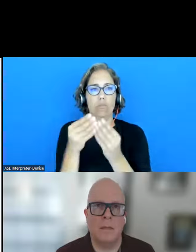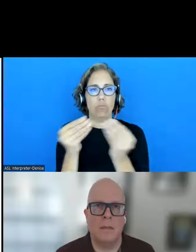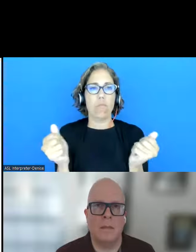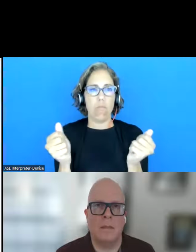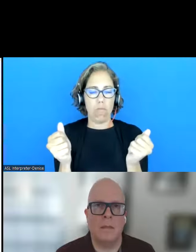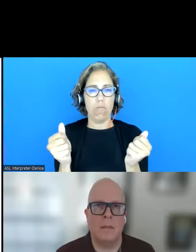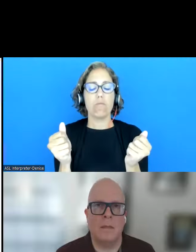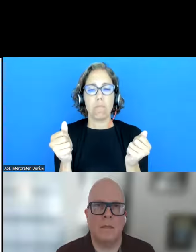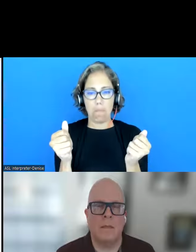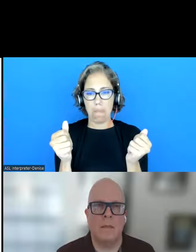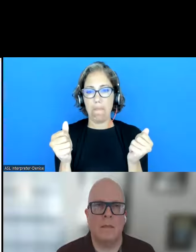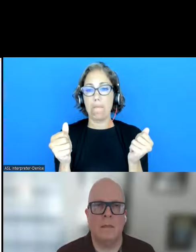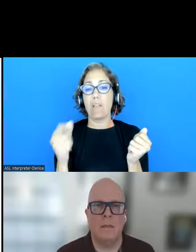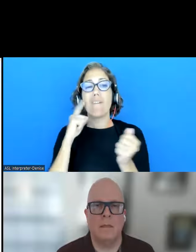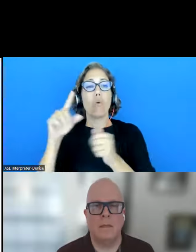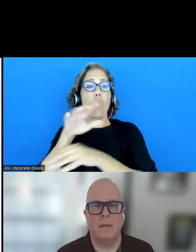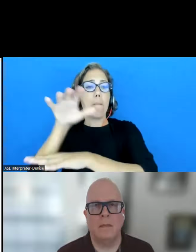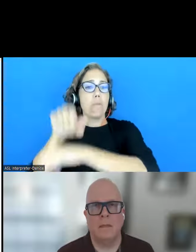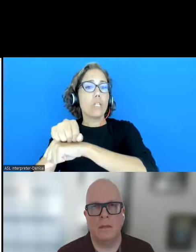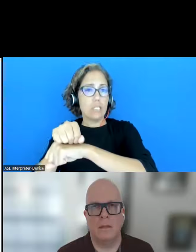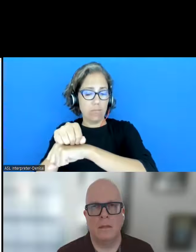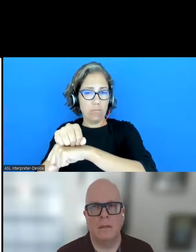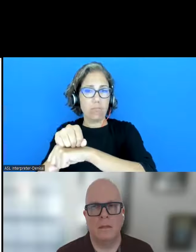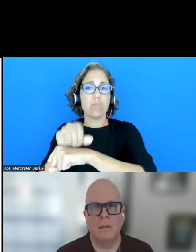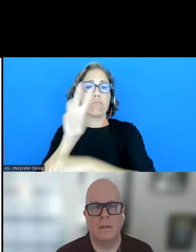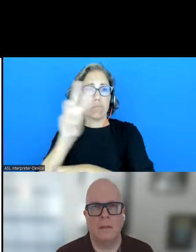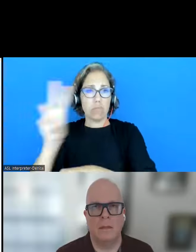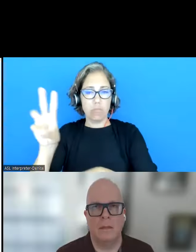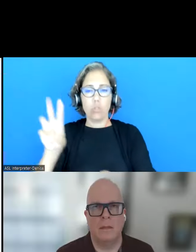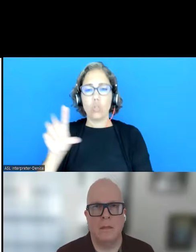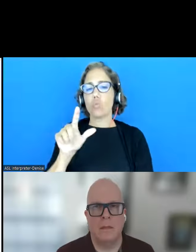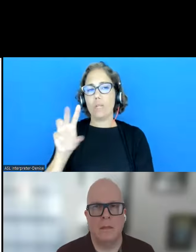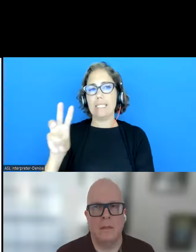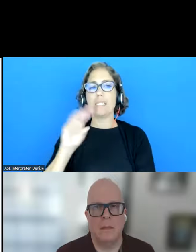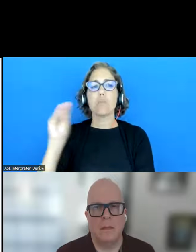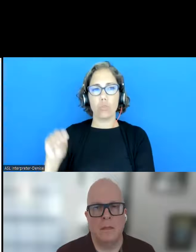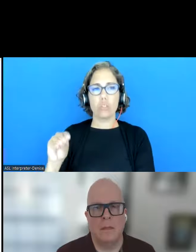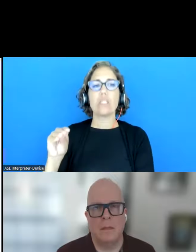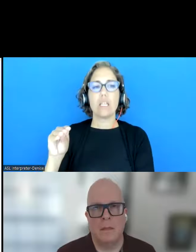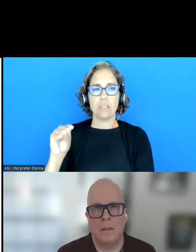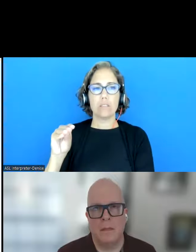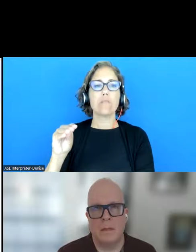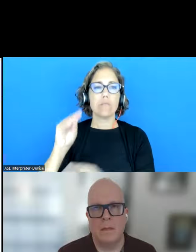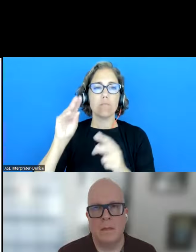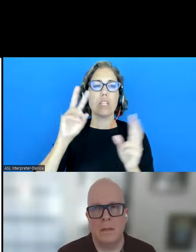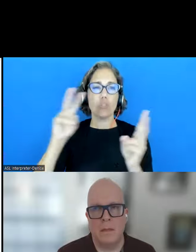on booking sites, 26% of the issues were content related.